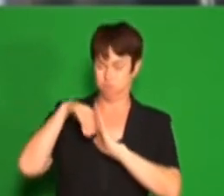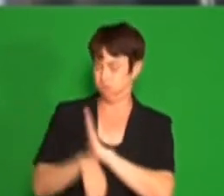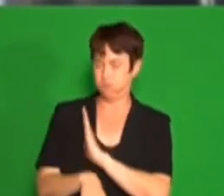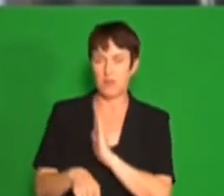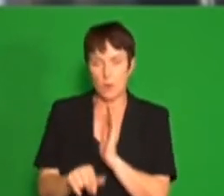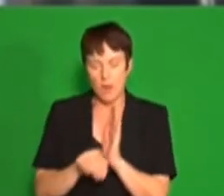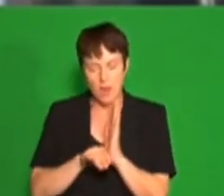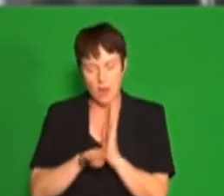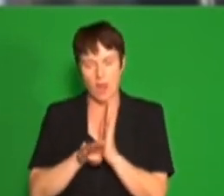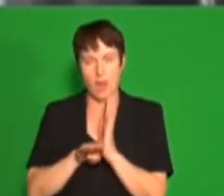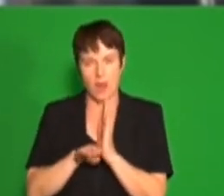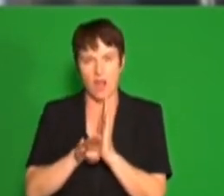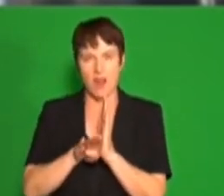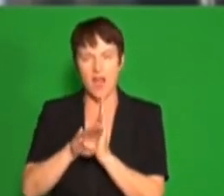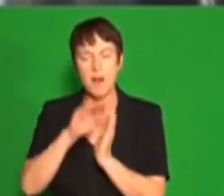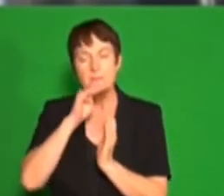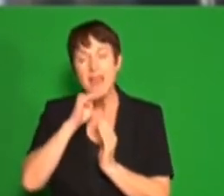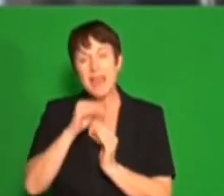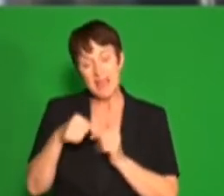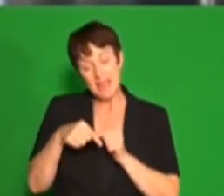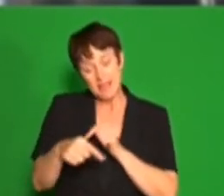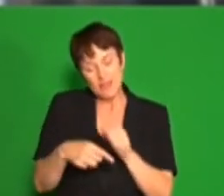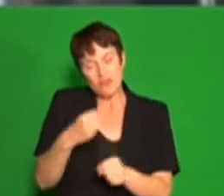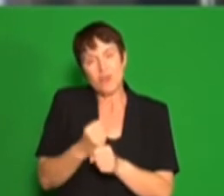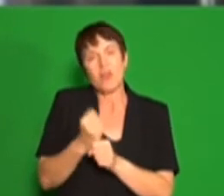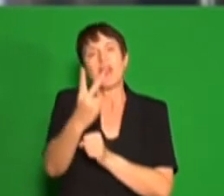target range for this year and next.